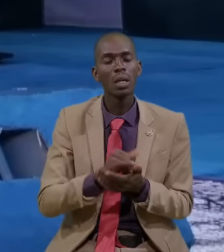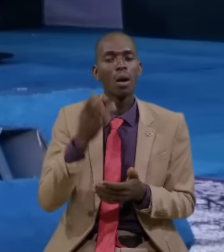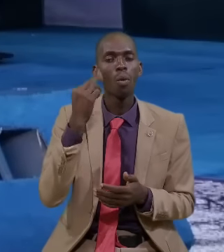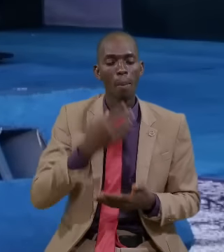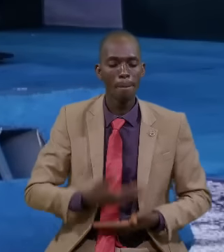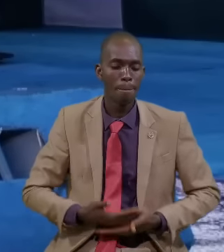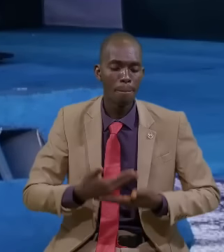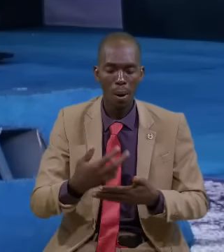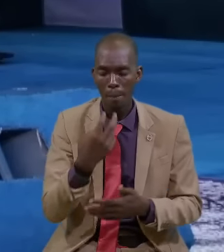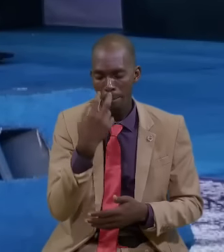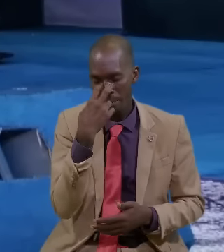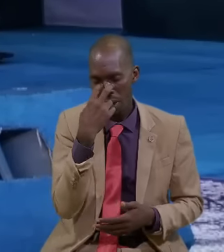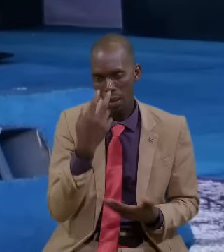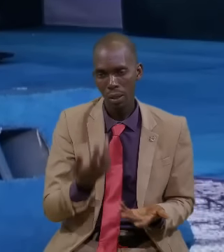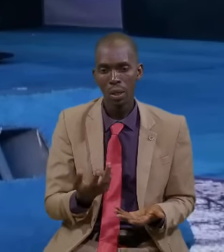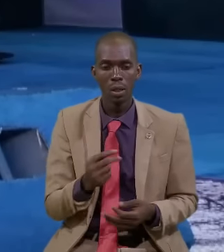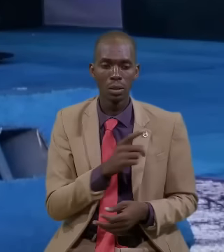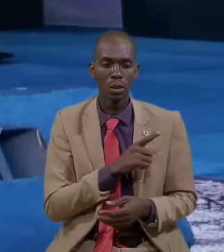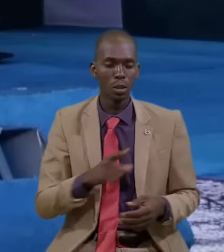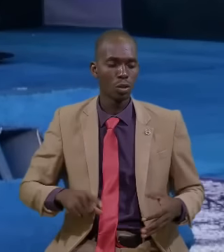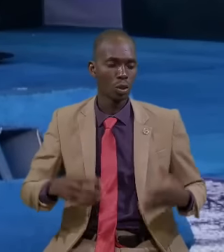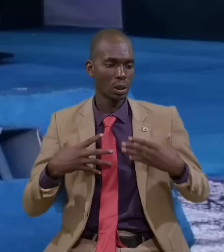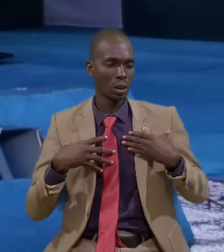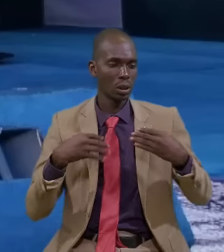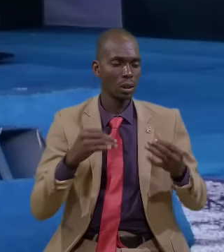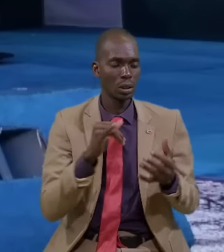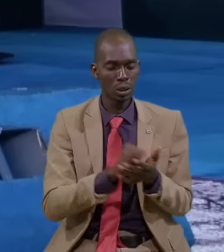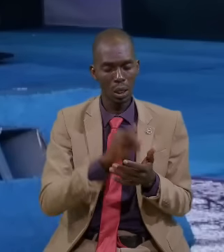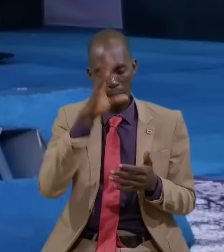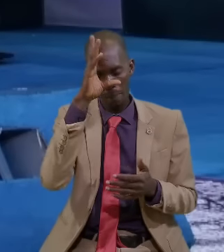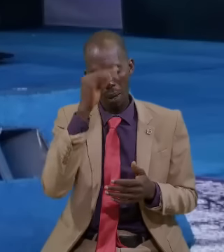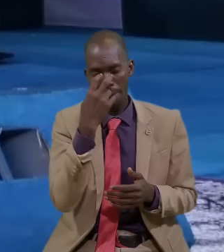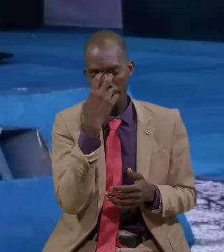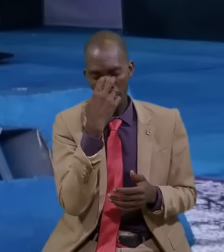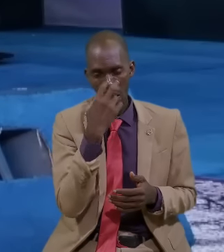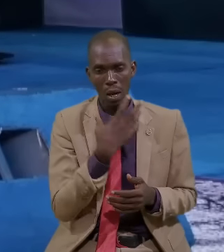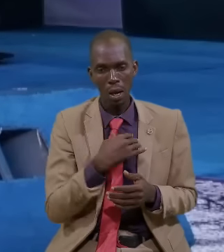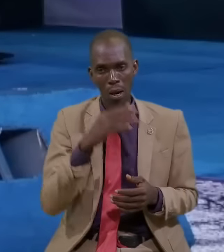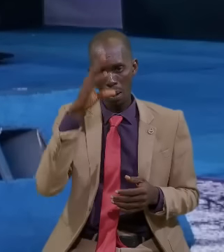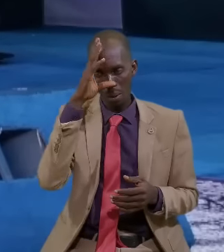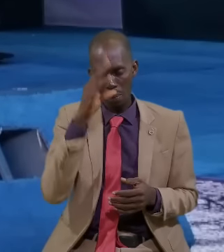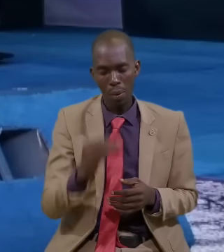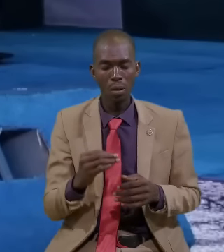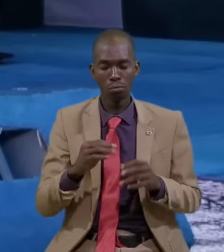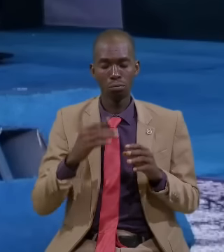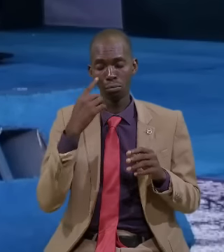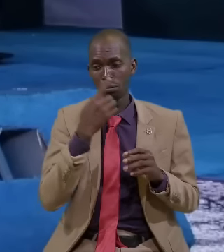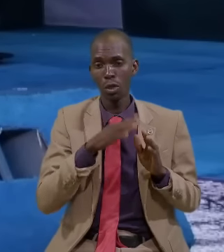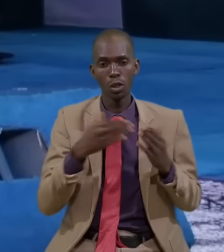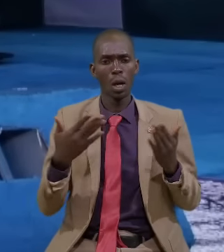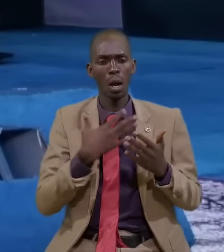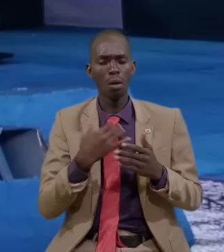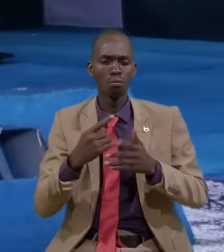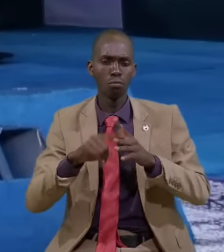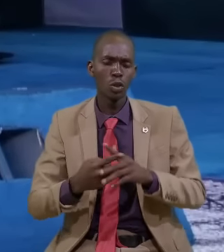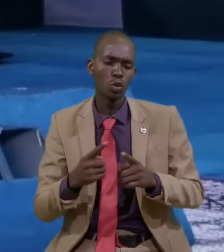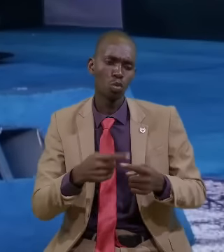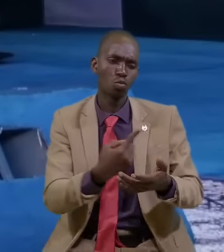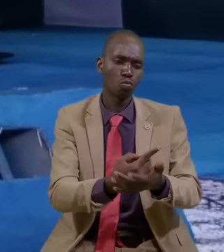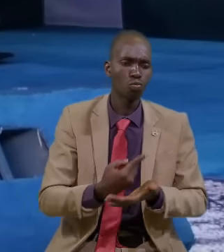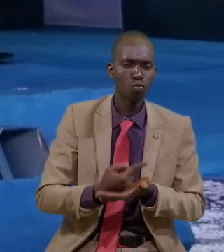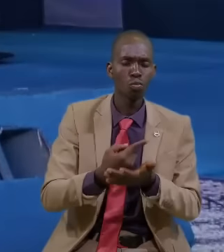Lord healed him of the blindness, and he began to talk and discuss with all those masters of the